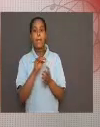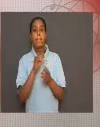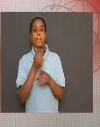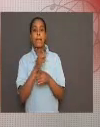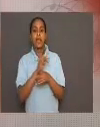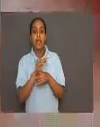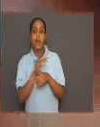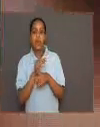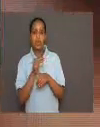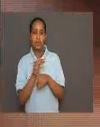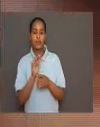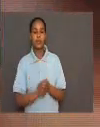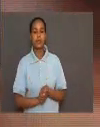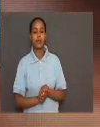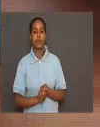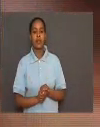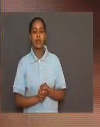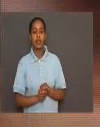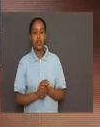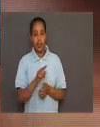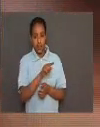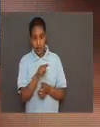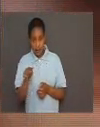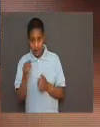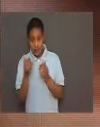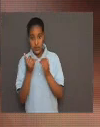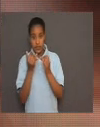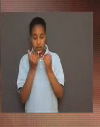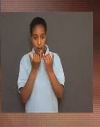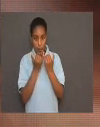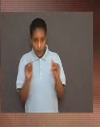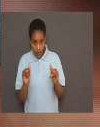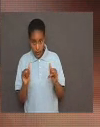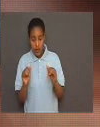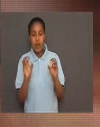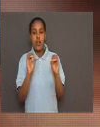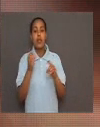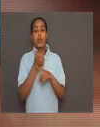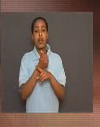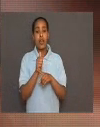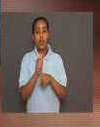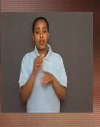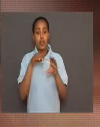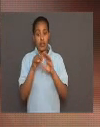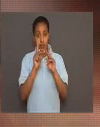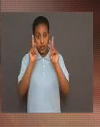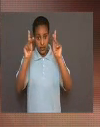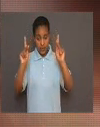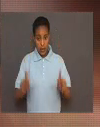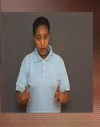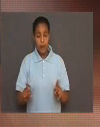metalloids. The line that separates metalloids from non-metals on the periodic